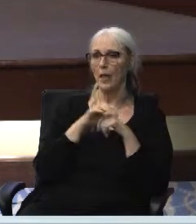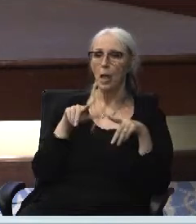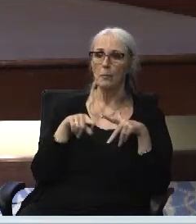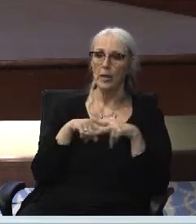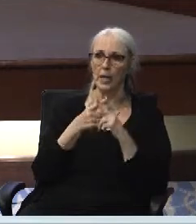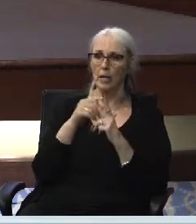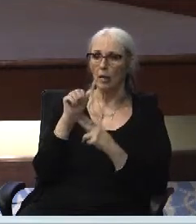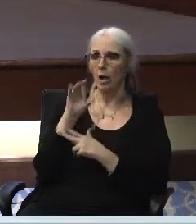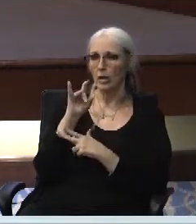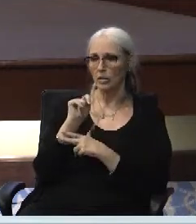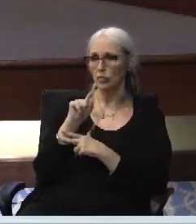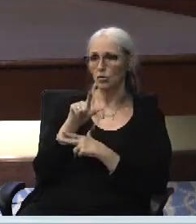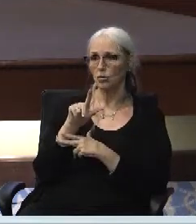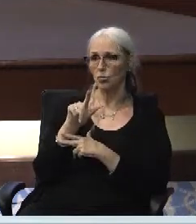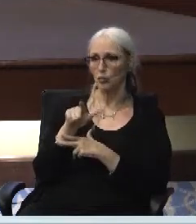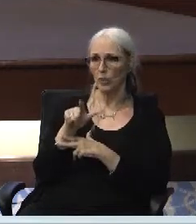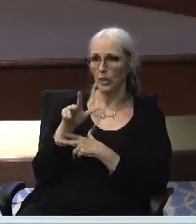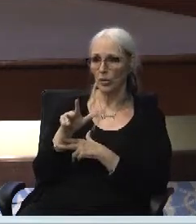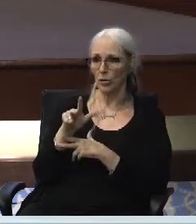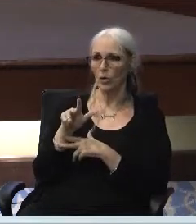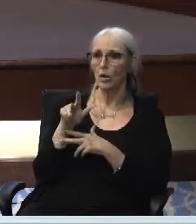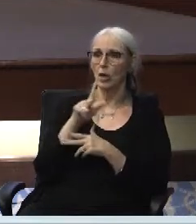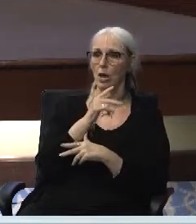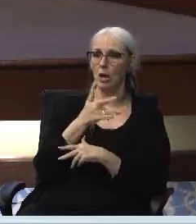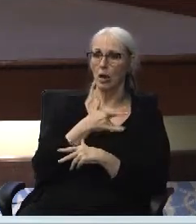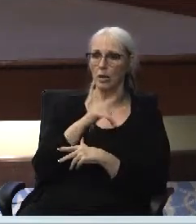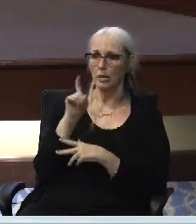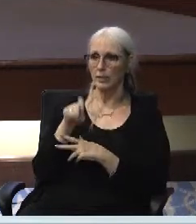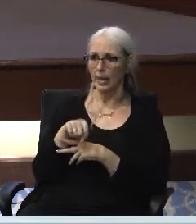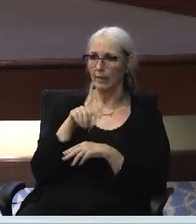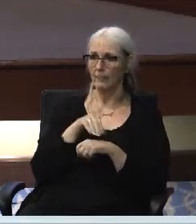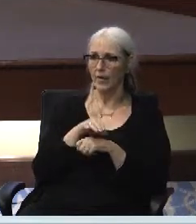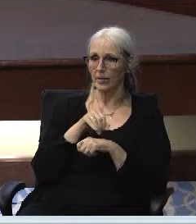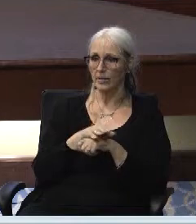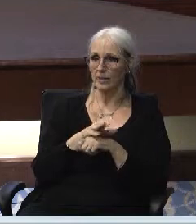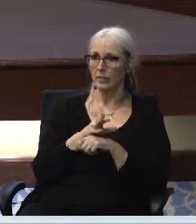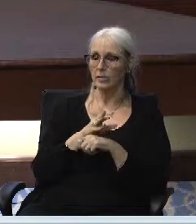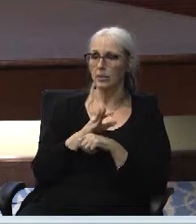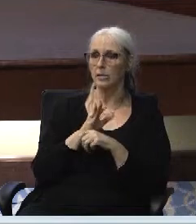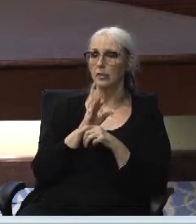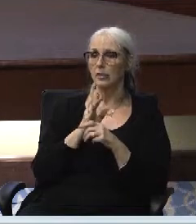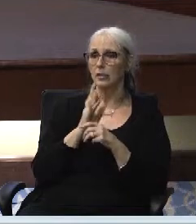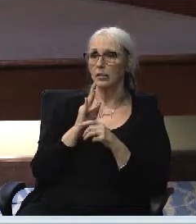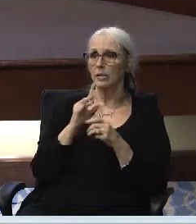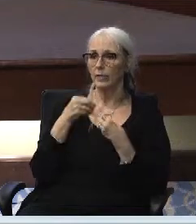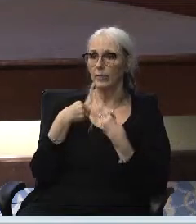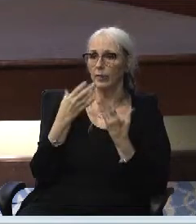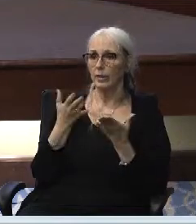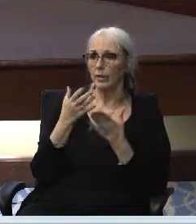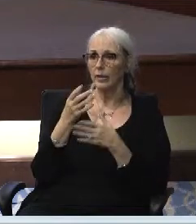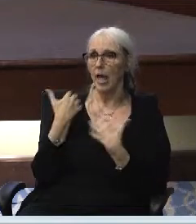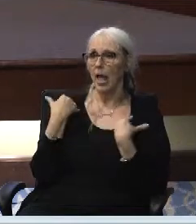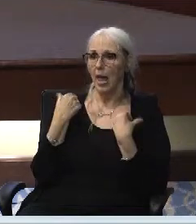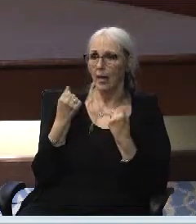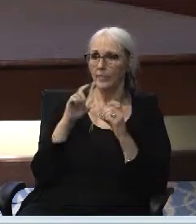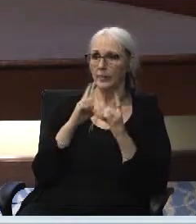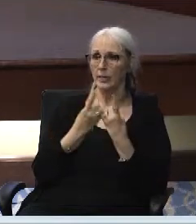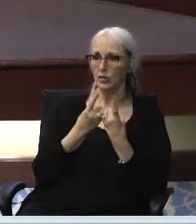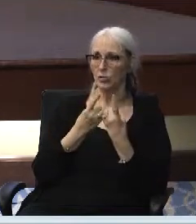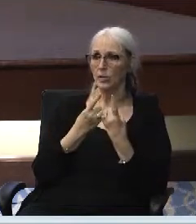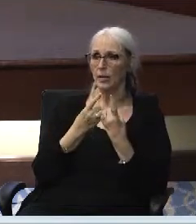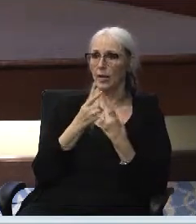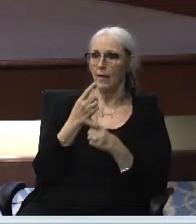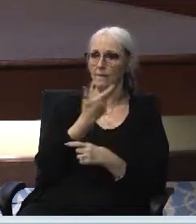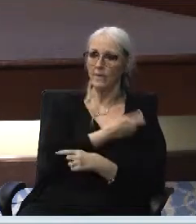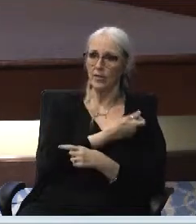Beginning August 23rd, the Heart of Texas Regional Advisory Council began providing data to the health district with the vaccination